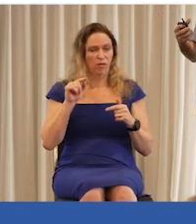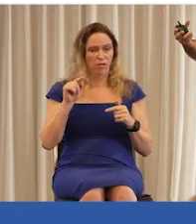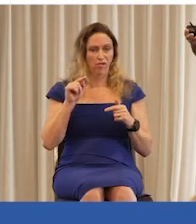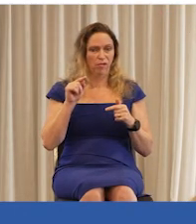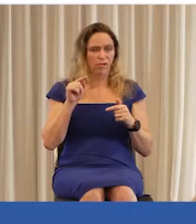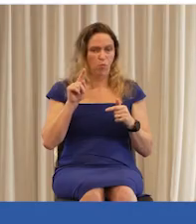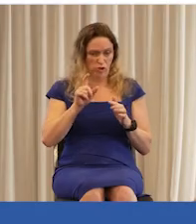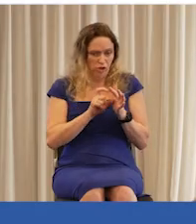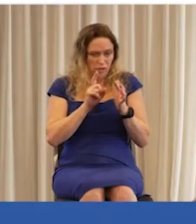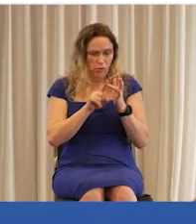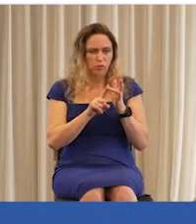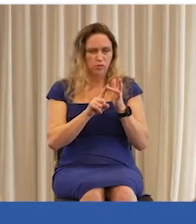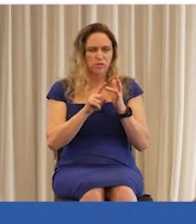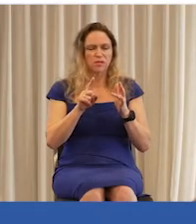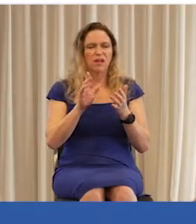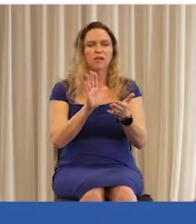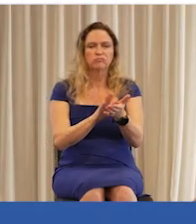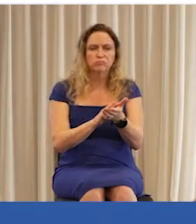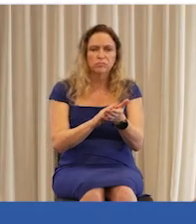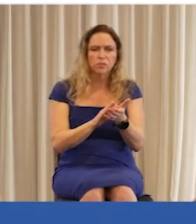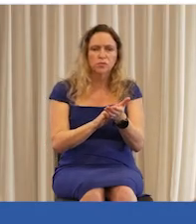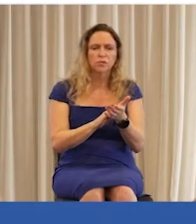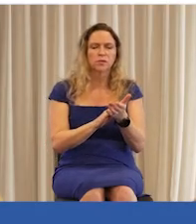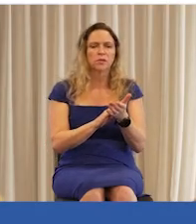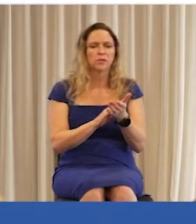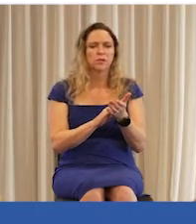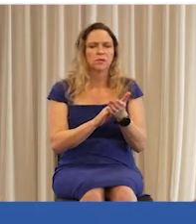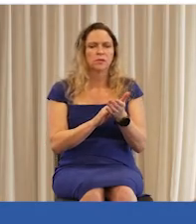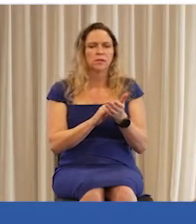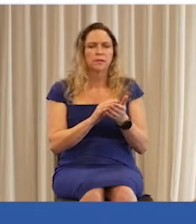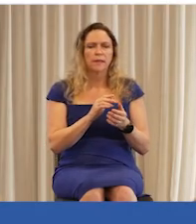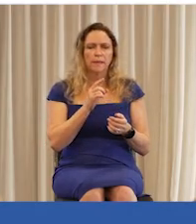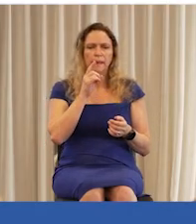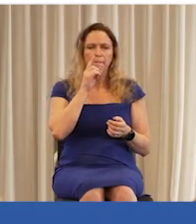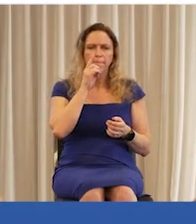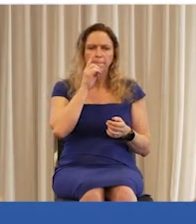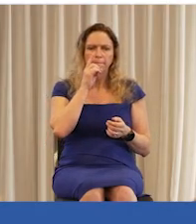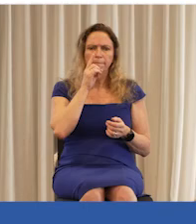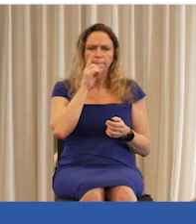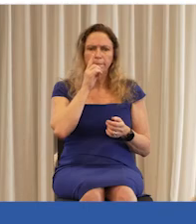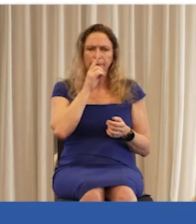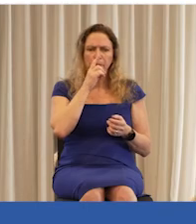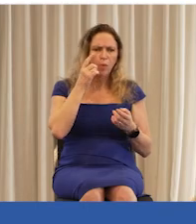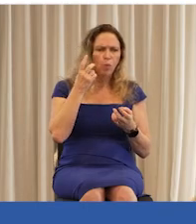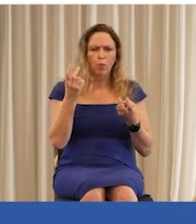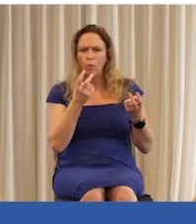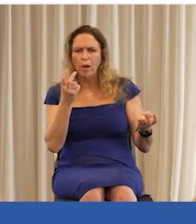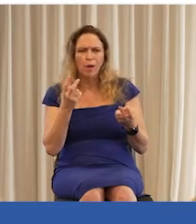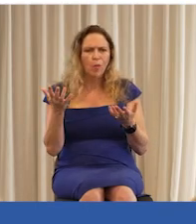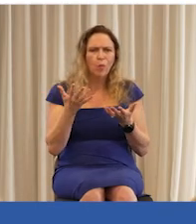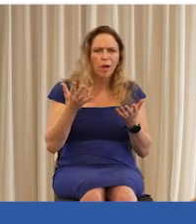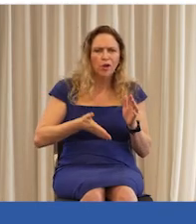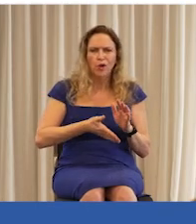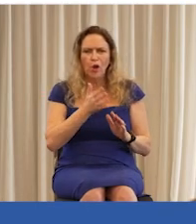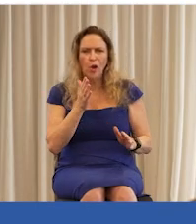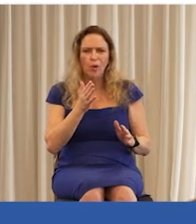are acknowledged, they're supported, they're rewarded, so much so that people, are wondering, where have you